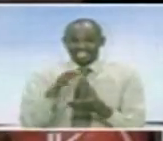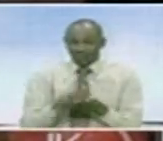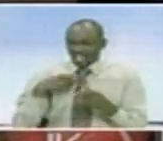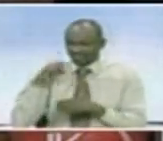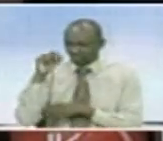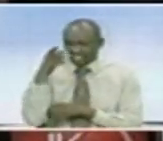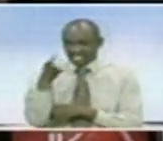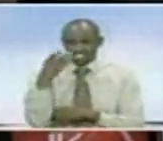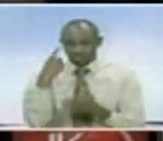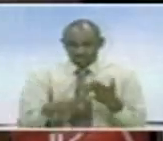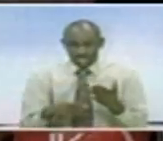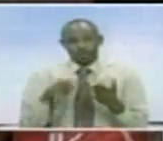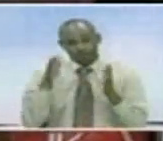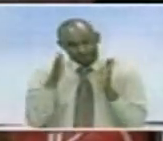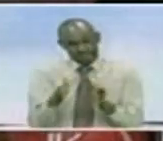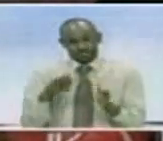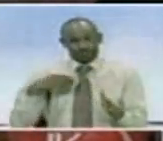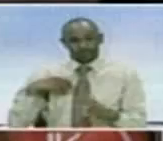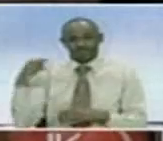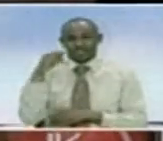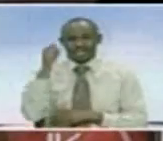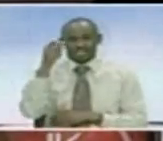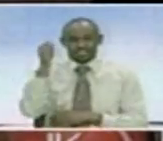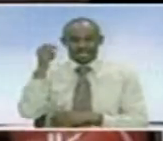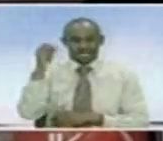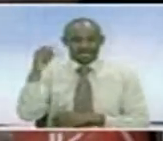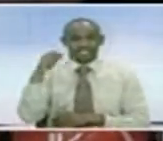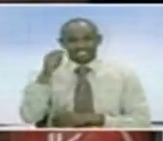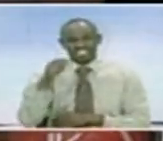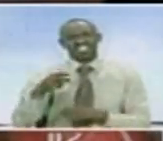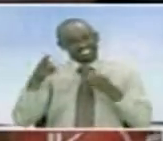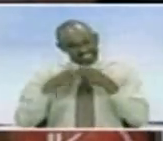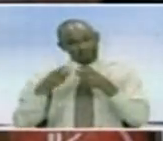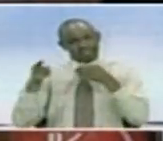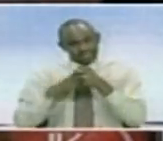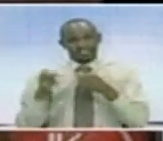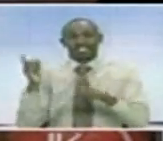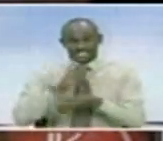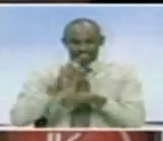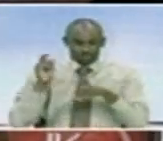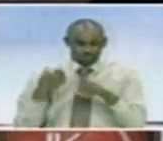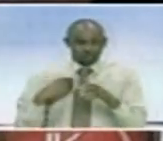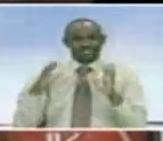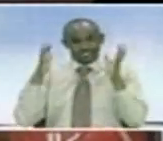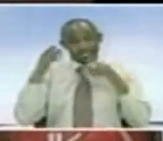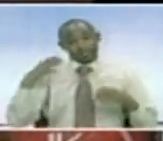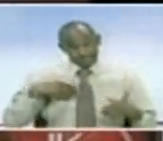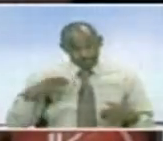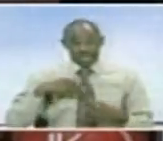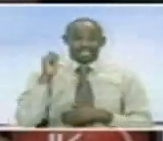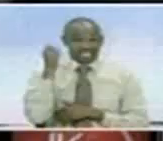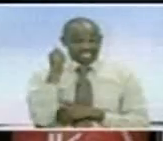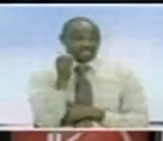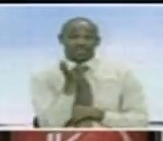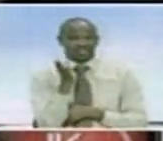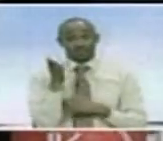A couple of quick tweets. Duke of Gatangashire says, Saba Saba should be a day to celebrate our forgotten Saba Saba heroes like Kenneth Matiba.